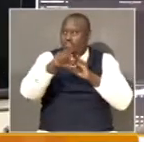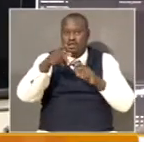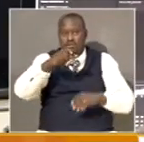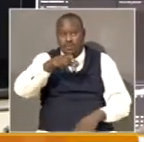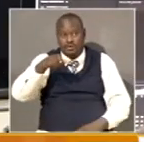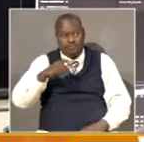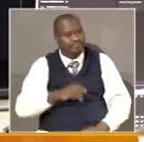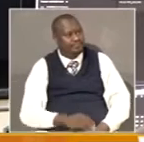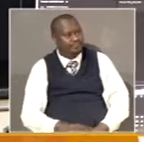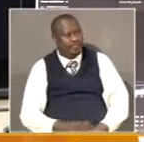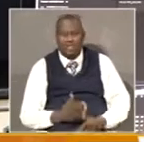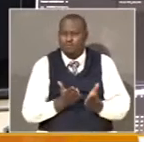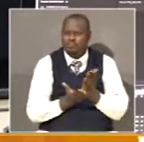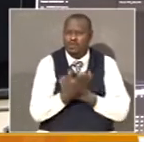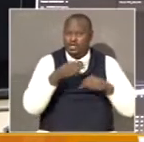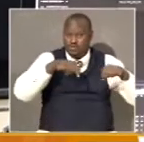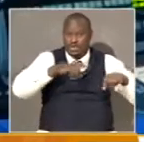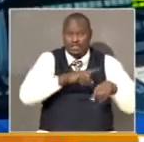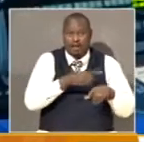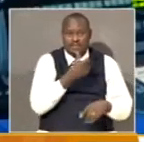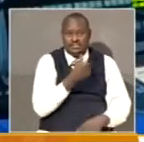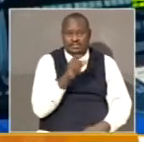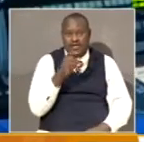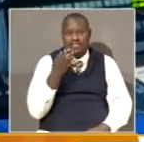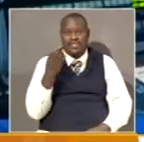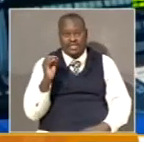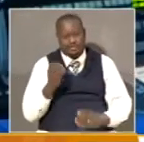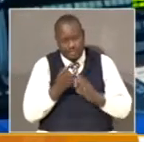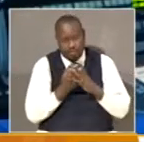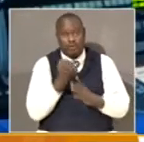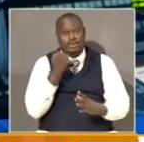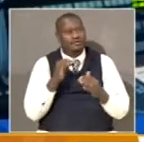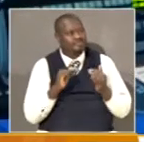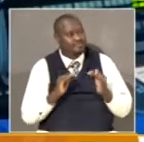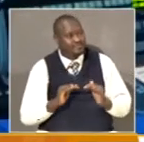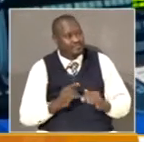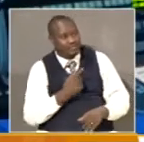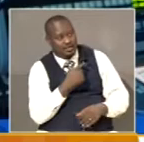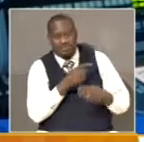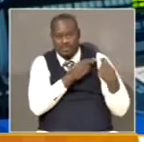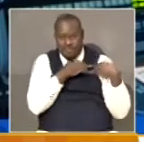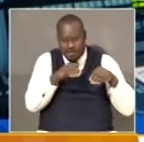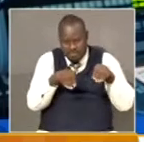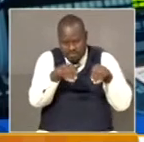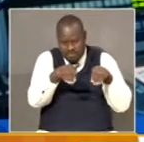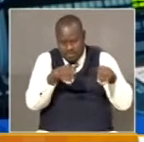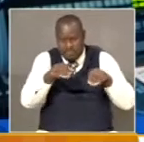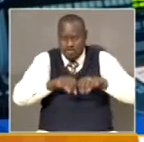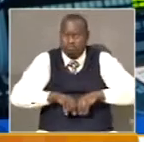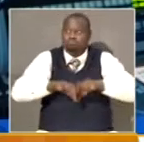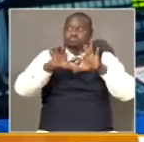as early as 6:30. Just operate this equipment for